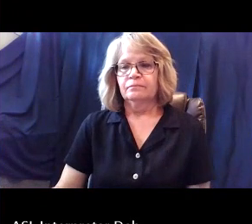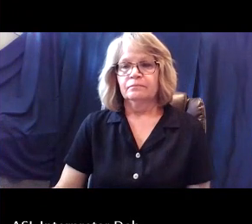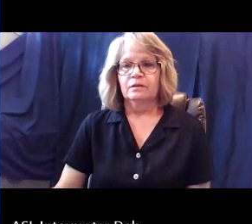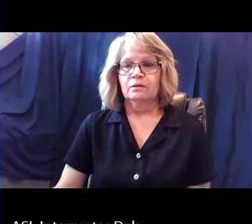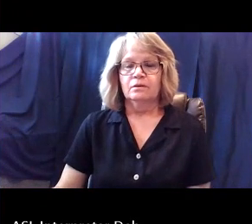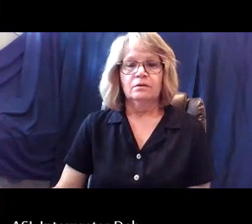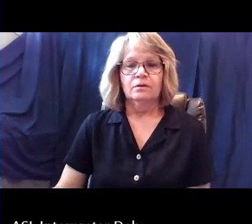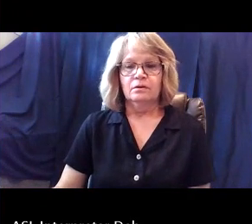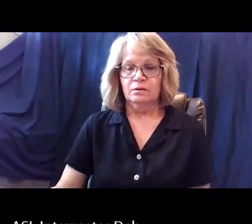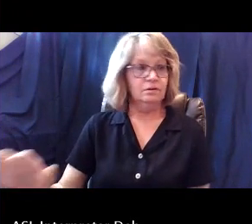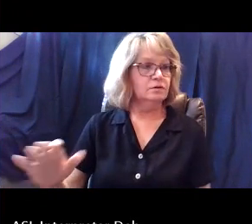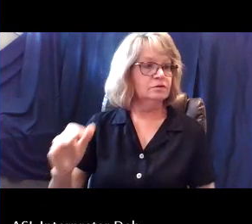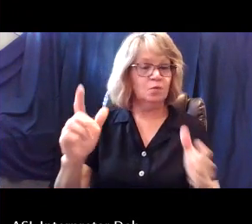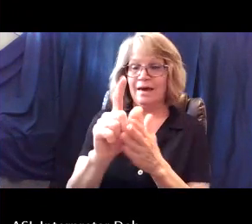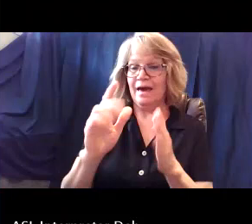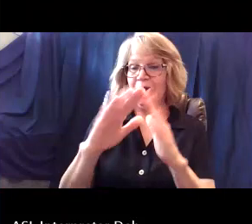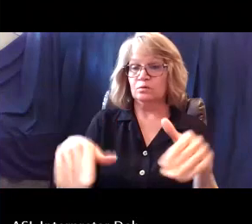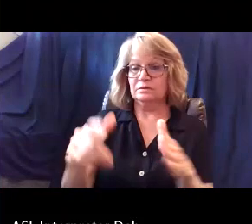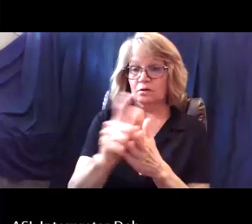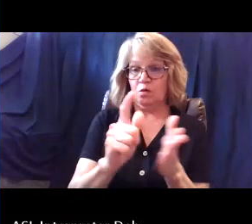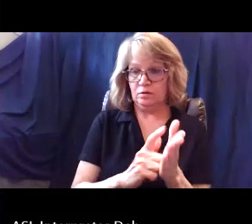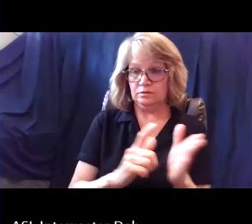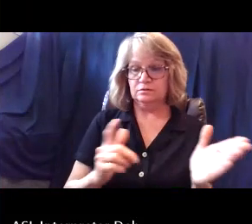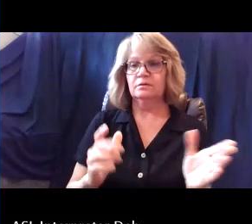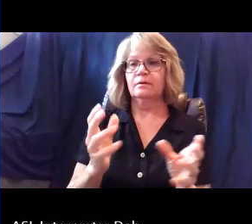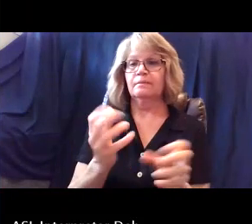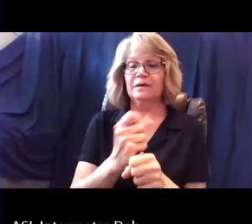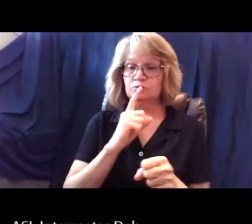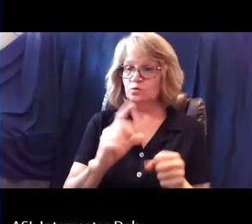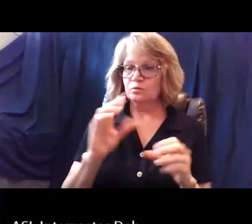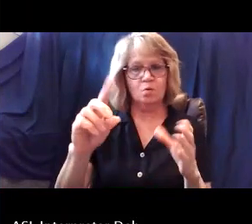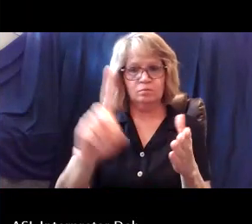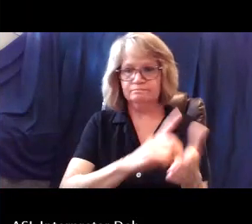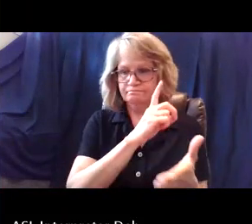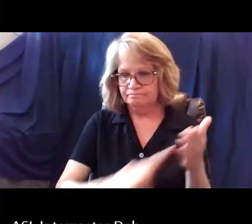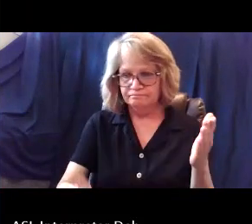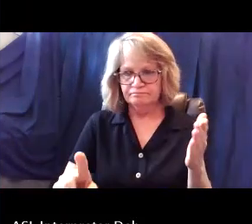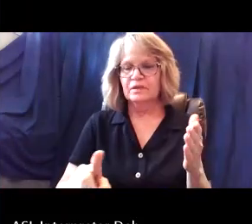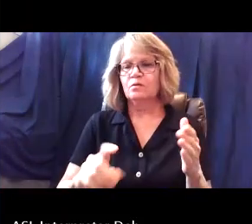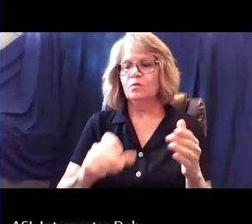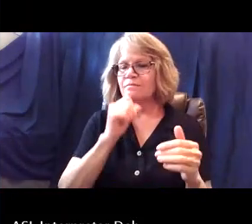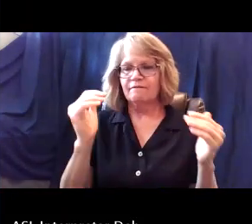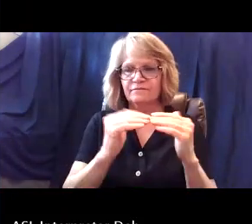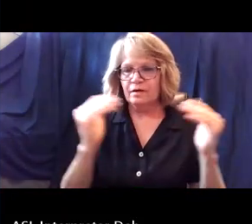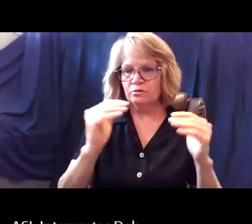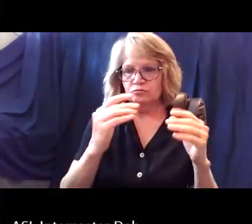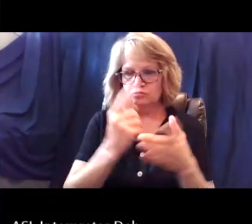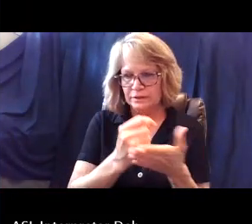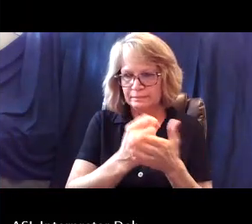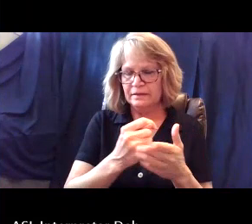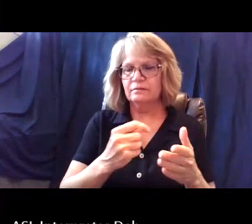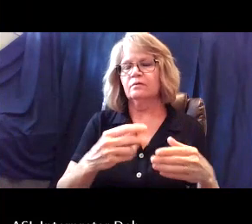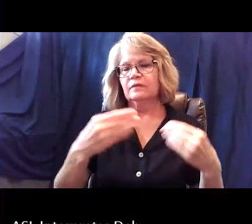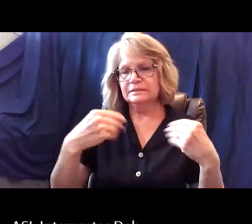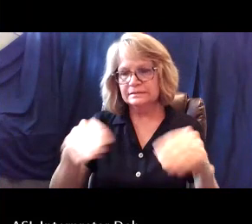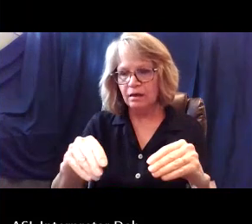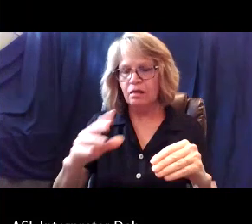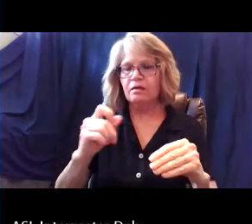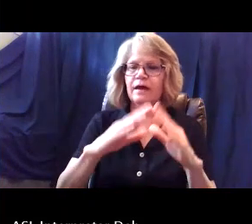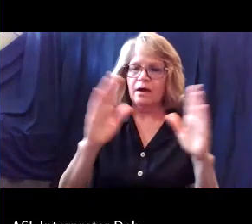So what do our fair housing laws do? Well, they make sure there's no discrimination or unfair treatment in the sale and rental of housing, as well